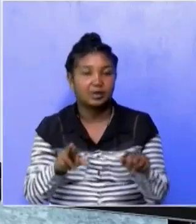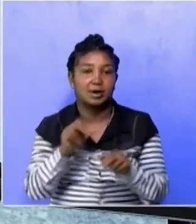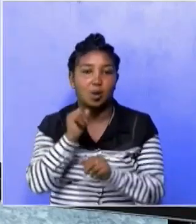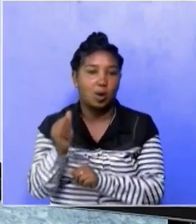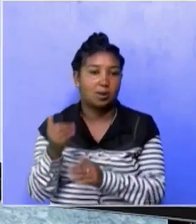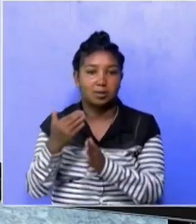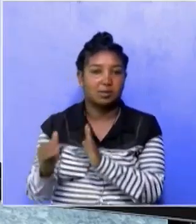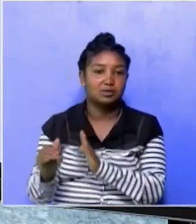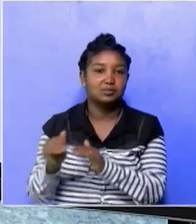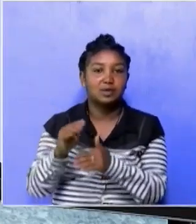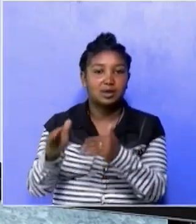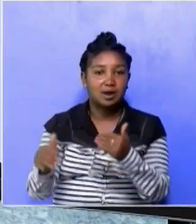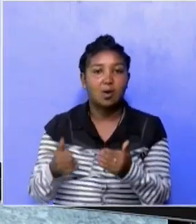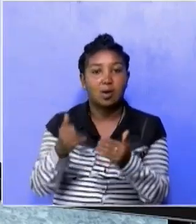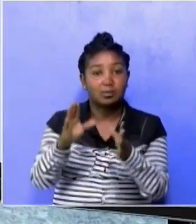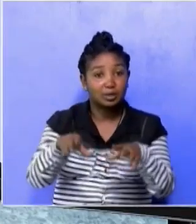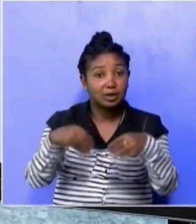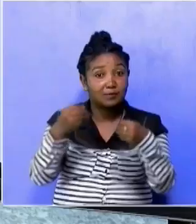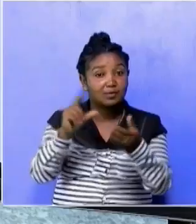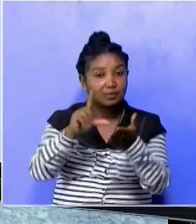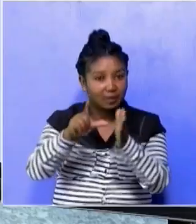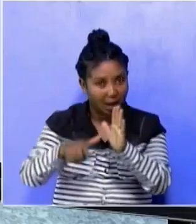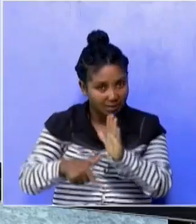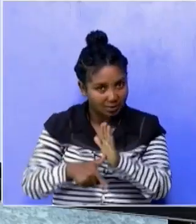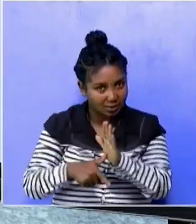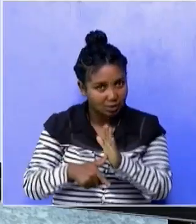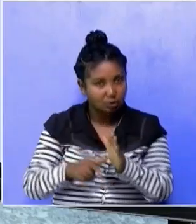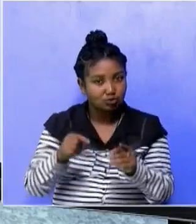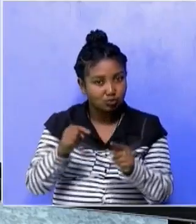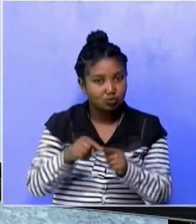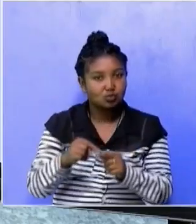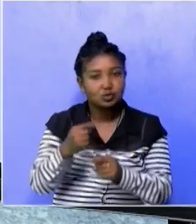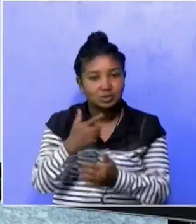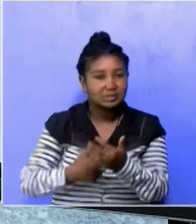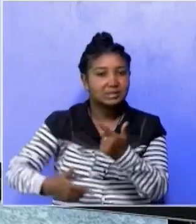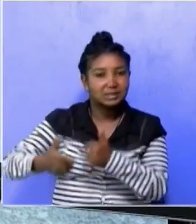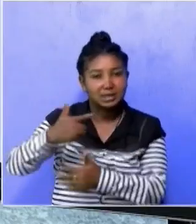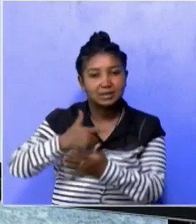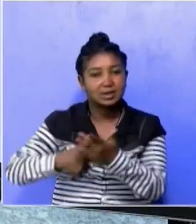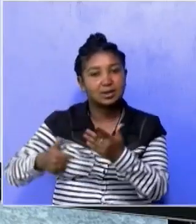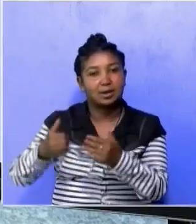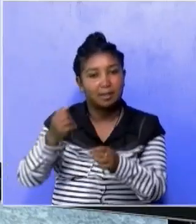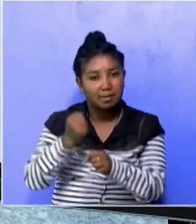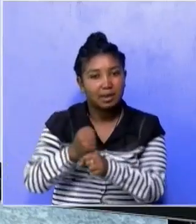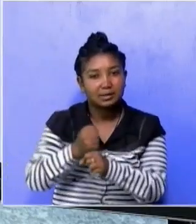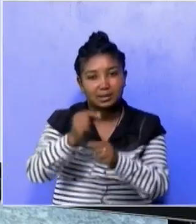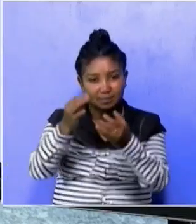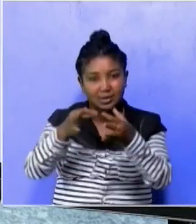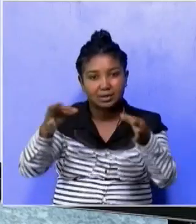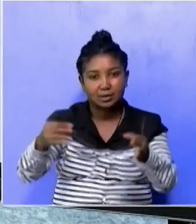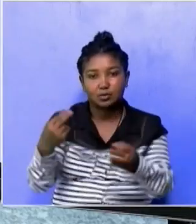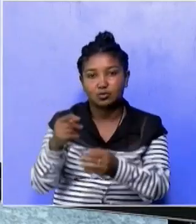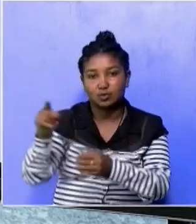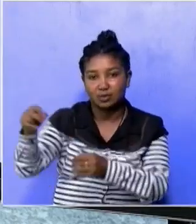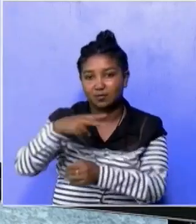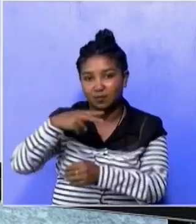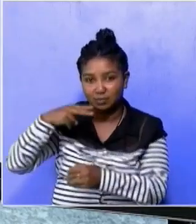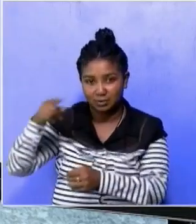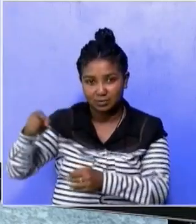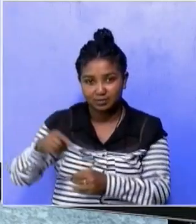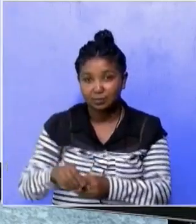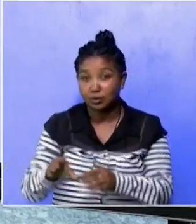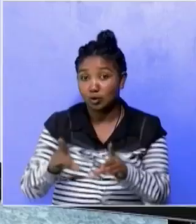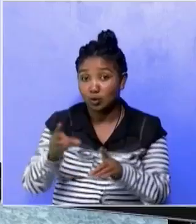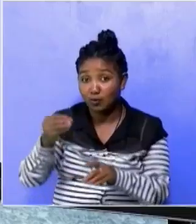verbs. Now, I'm going to give you some time to discuss and make some sentences with these verbs.